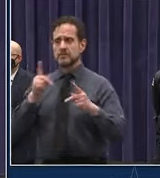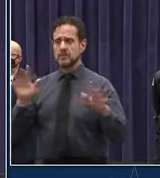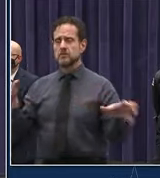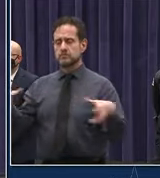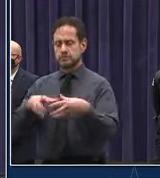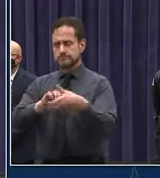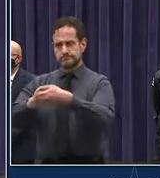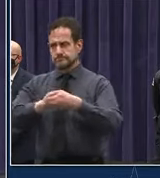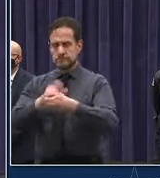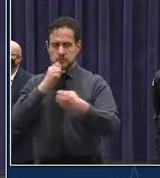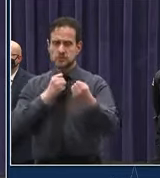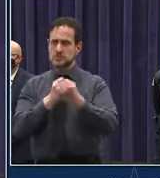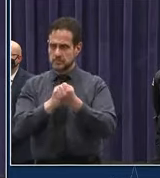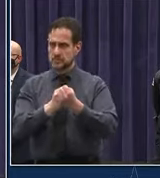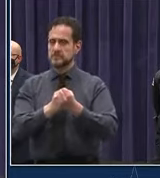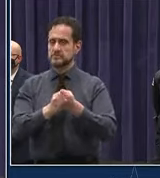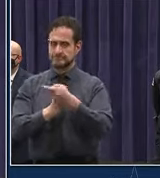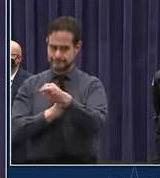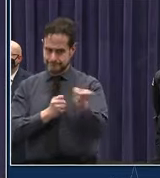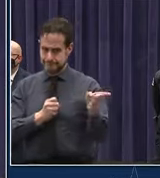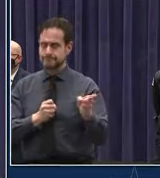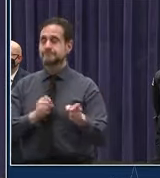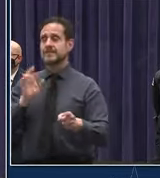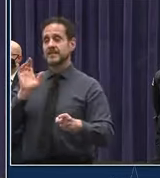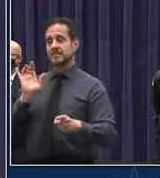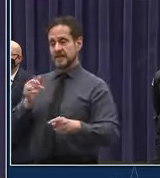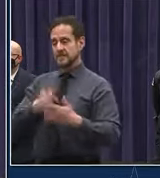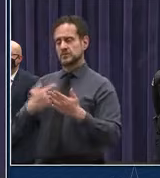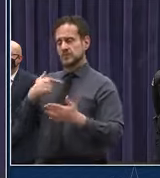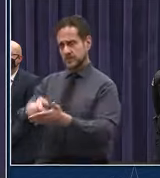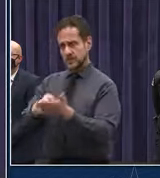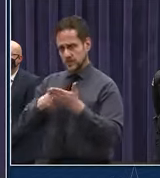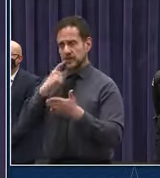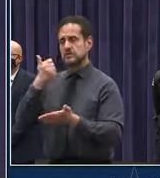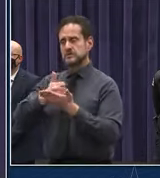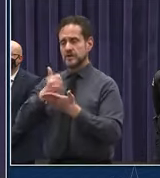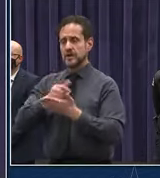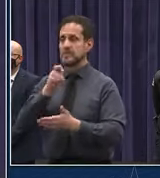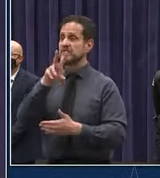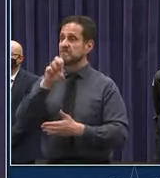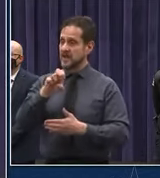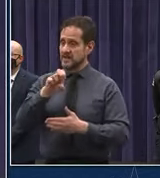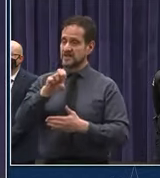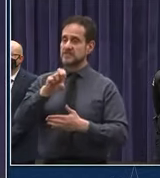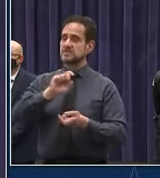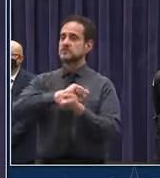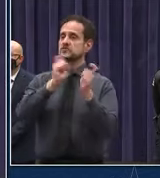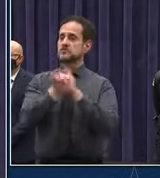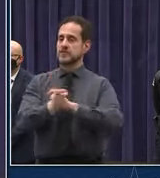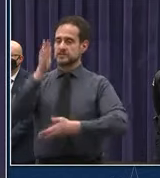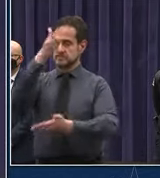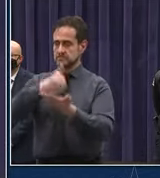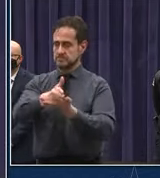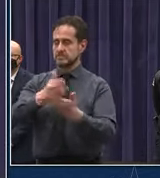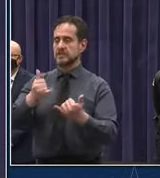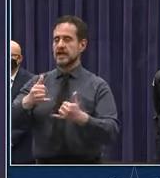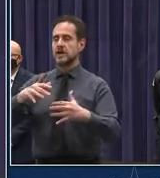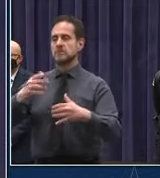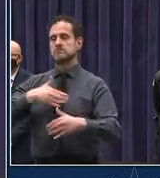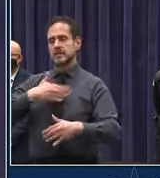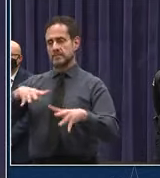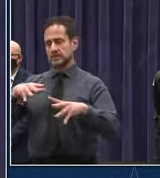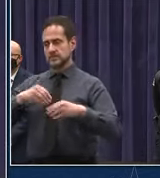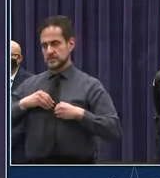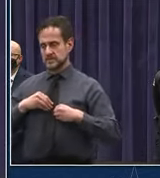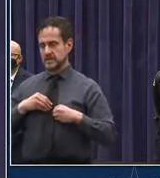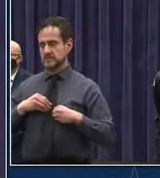thank those on my staff who also rallied immediately to make sure that we were activating the entirety of city government to come